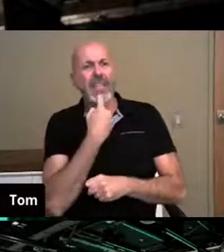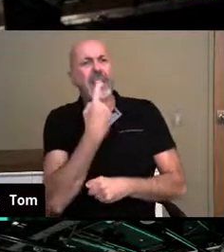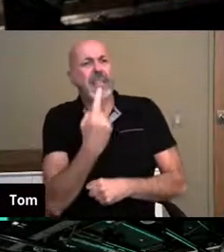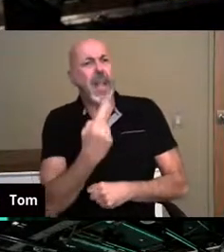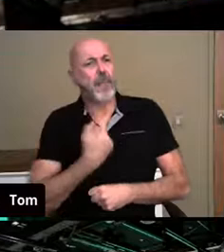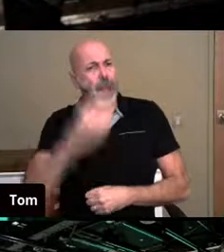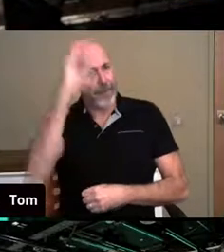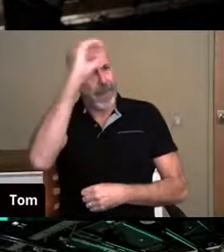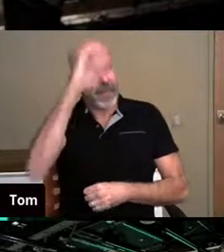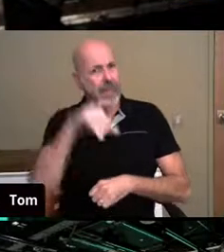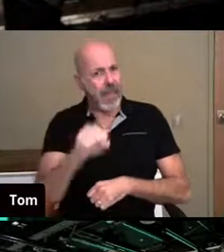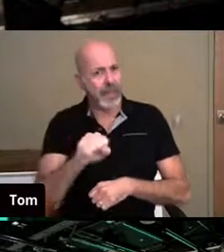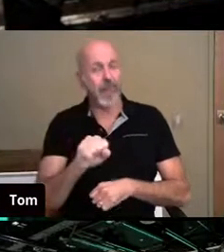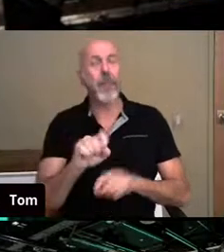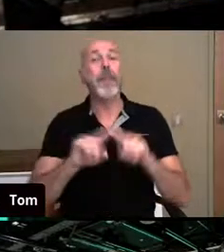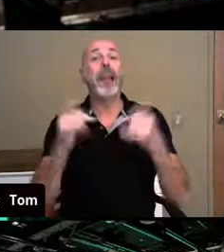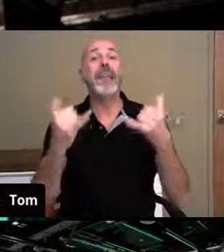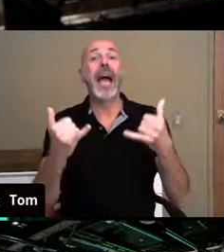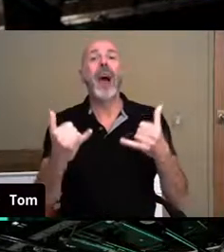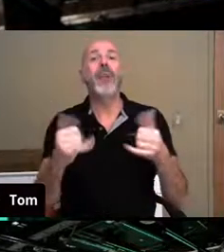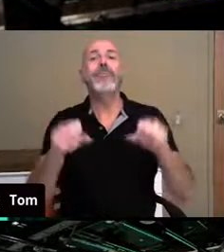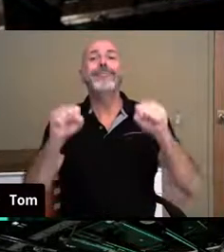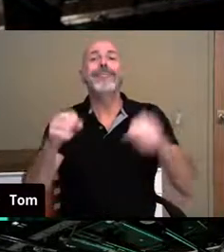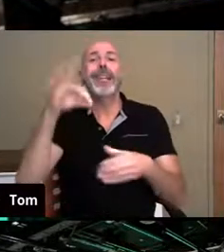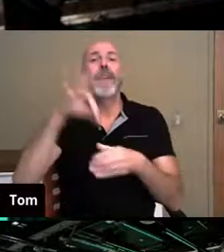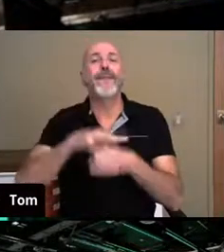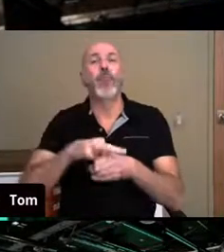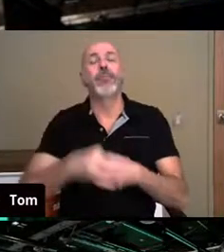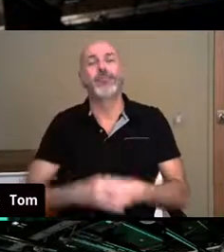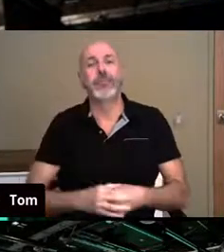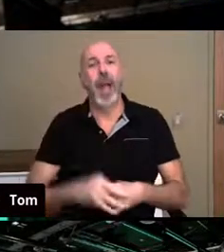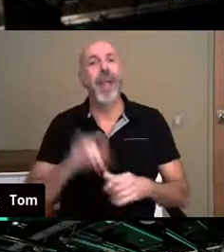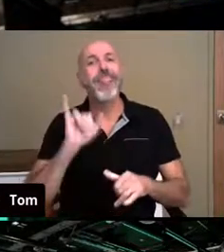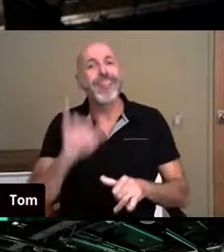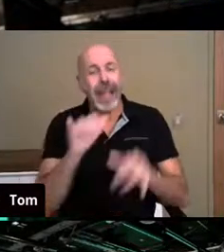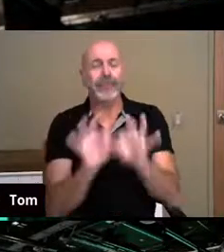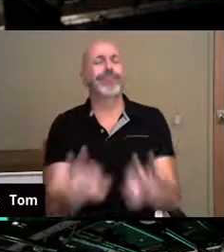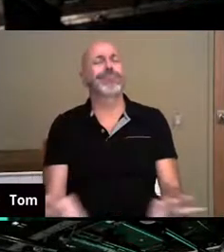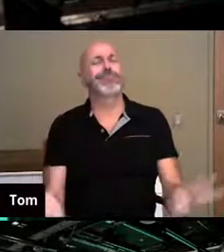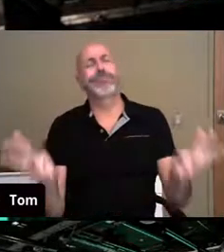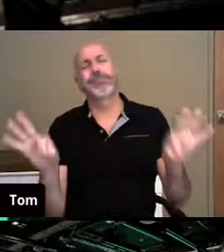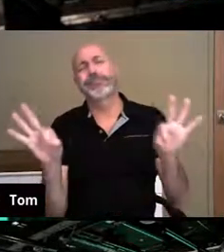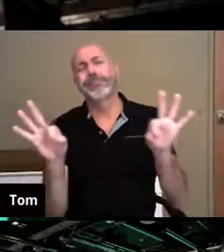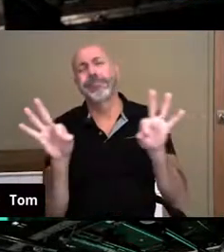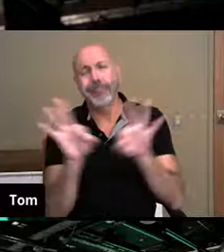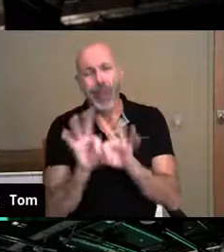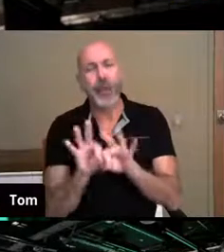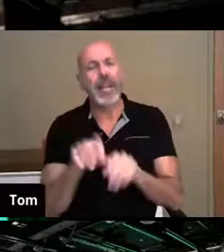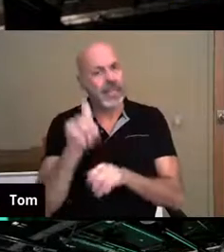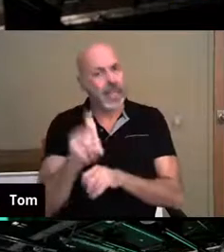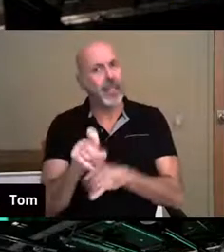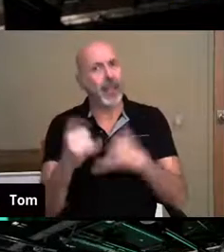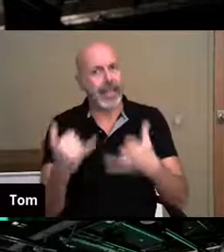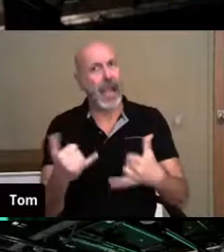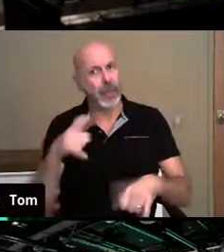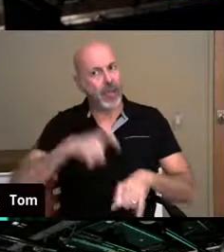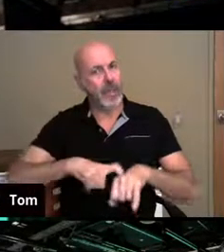but now I have a vote, which really speaks volume and is necessary in these tough times, for